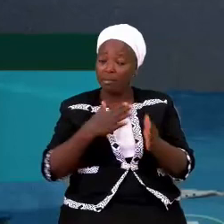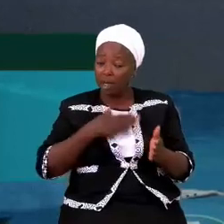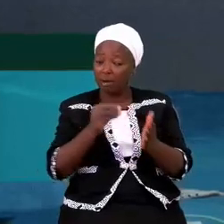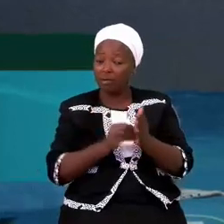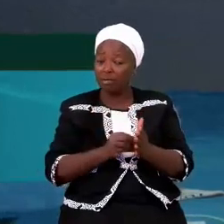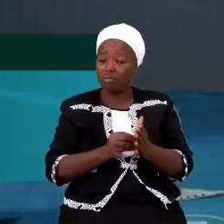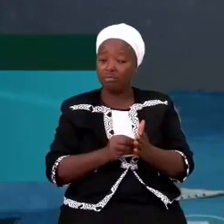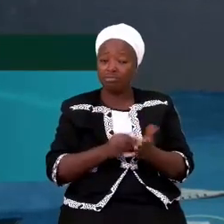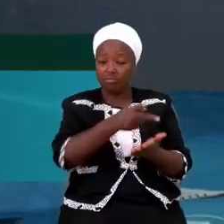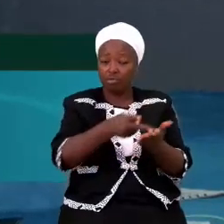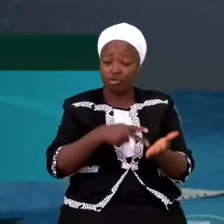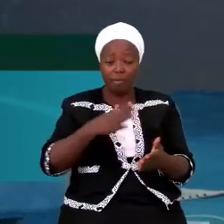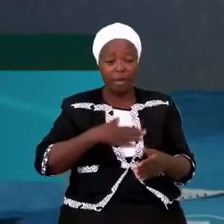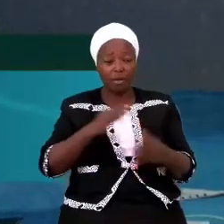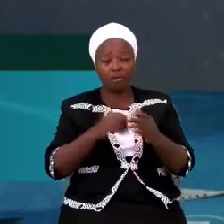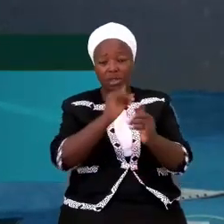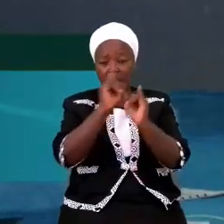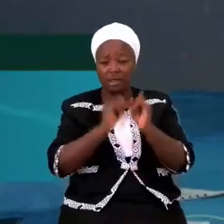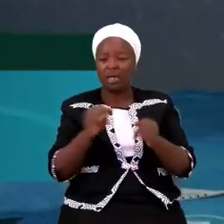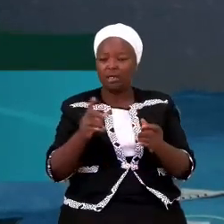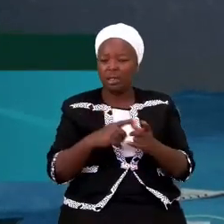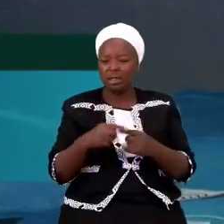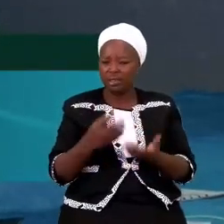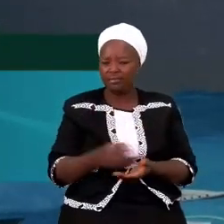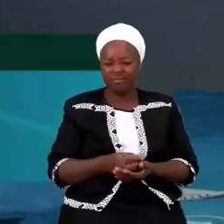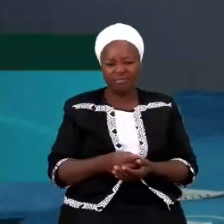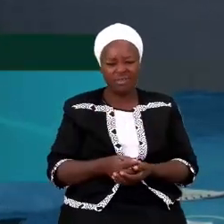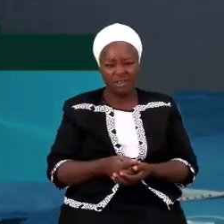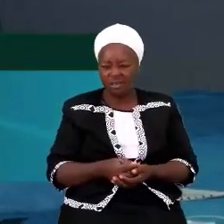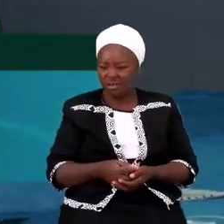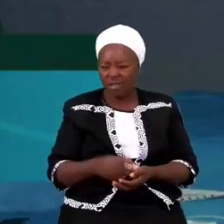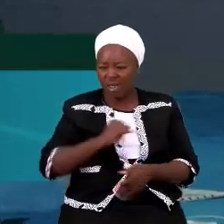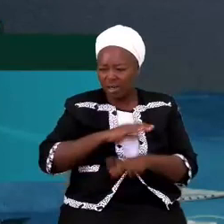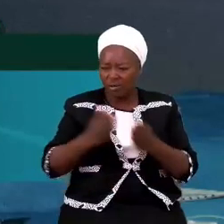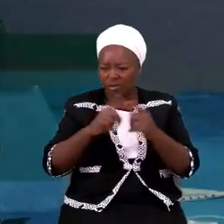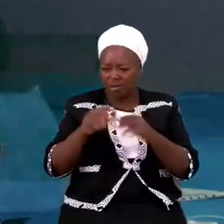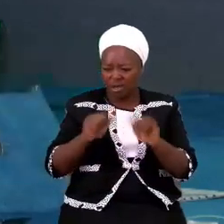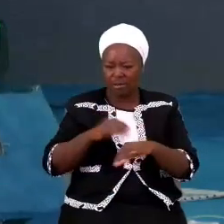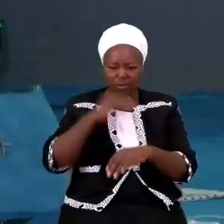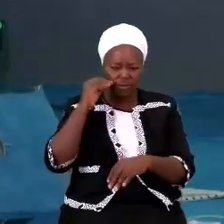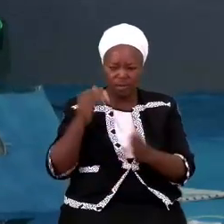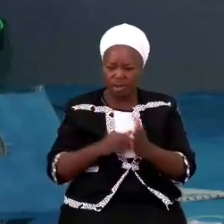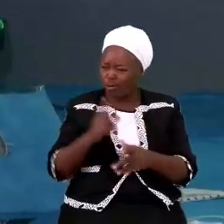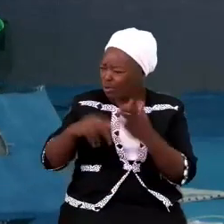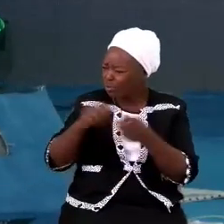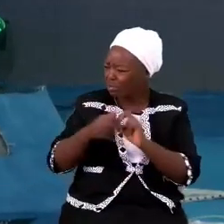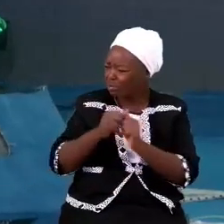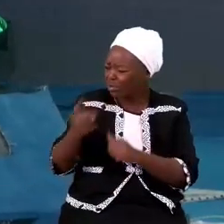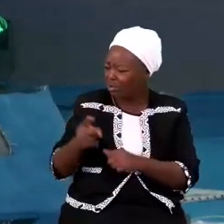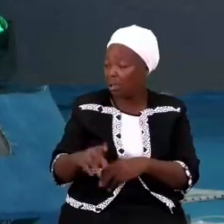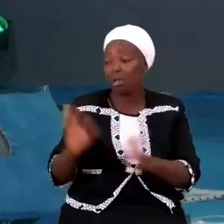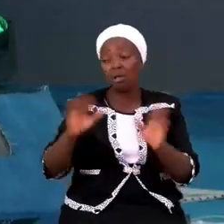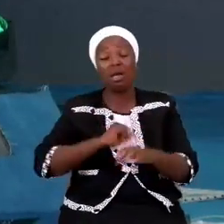field outside there. When you get there, you understand, it's mirage. Mirage. What's a mirage? Have you ever traveled on the